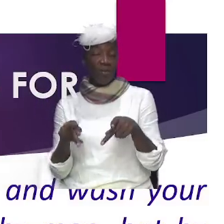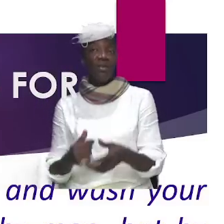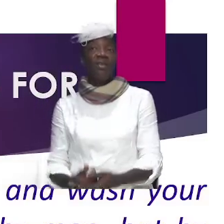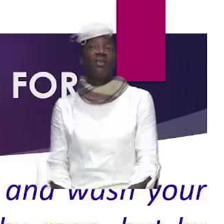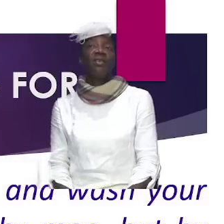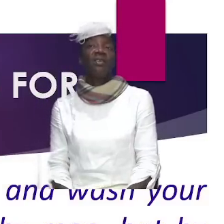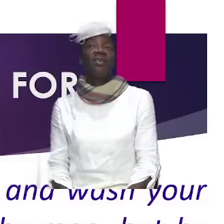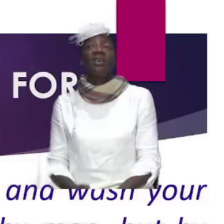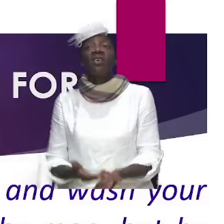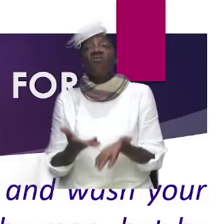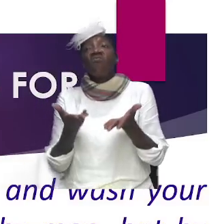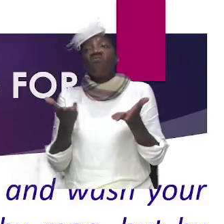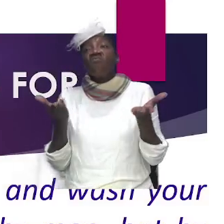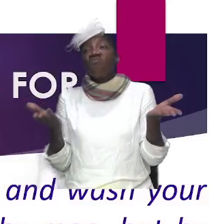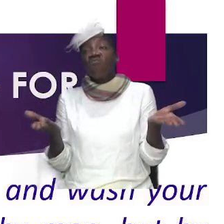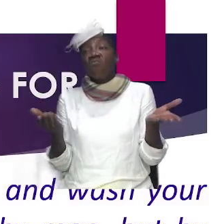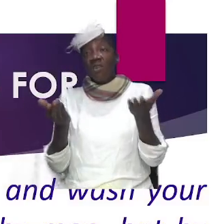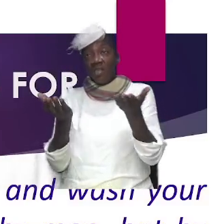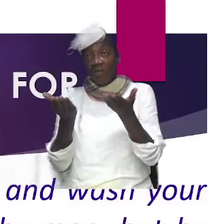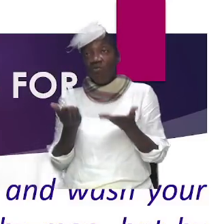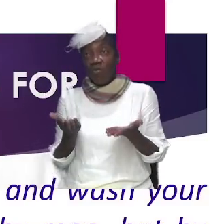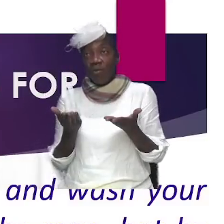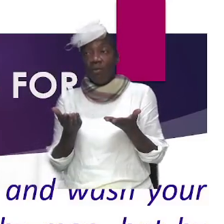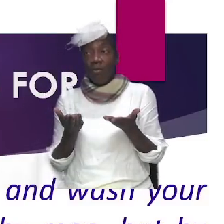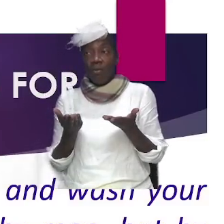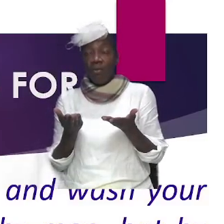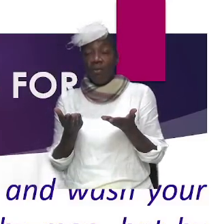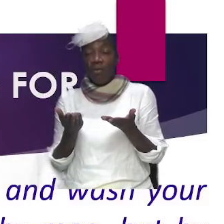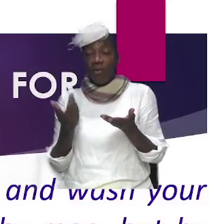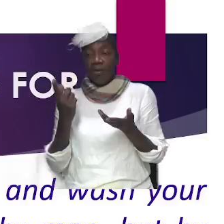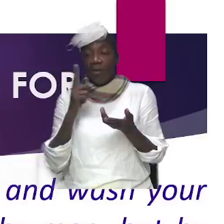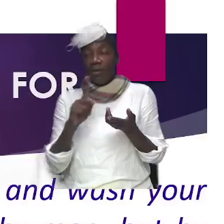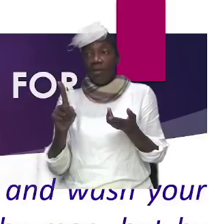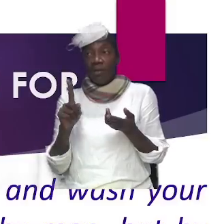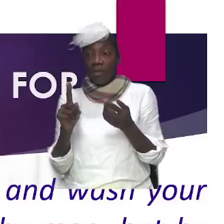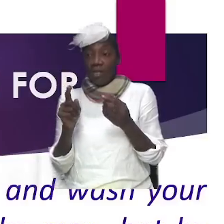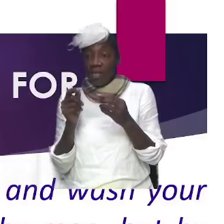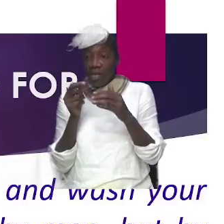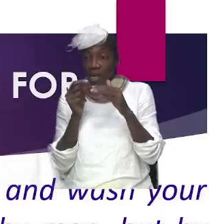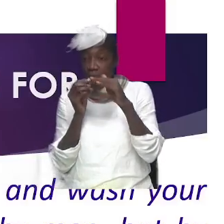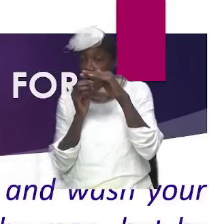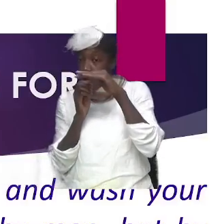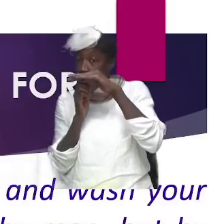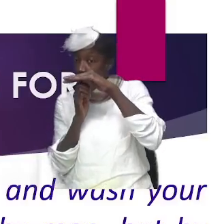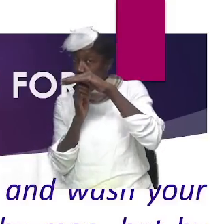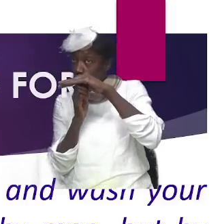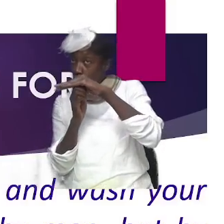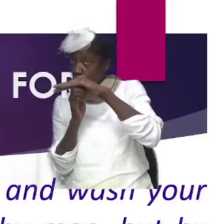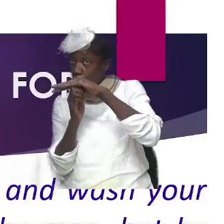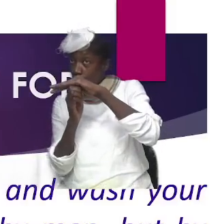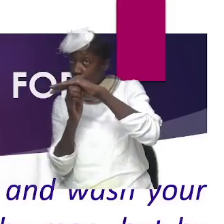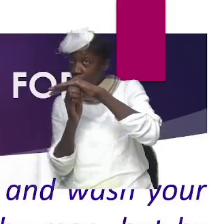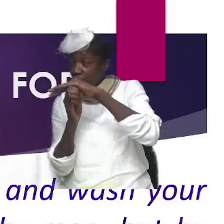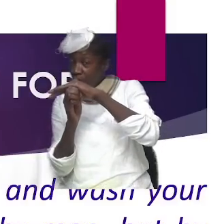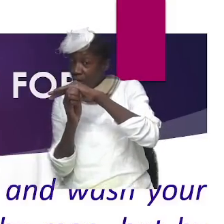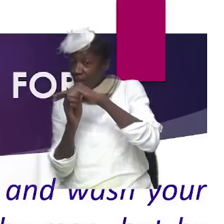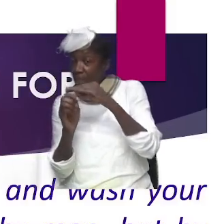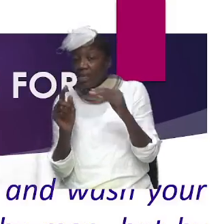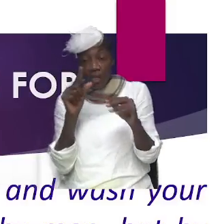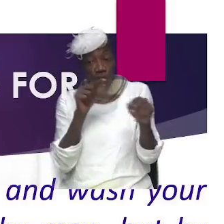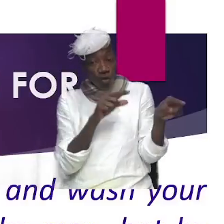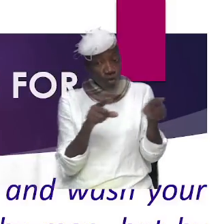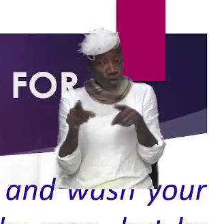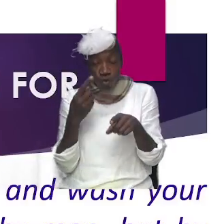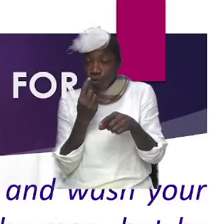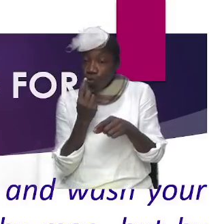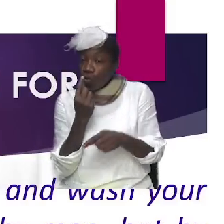what he requires for us to be discreet. And whatever we are doing, do it secretly.